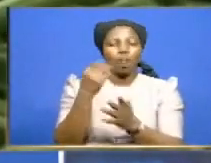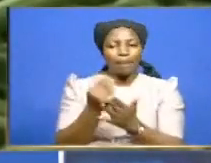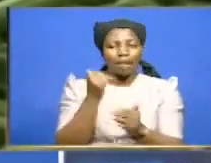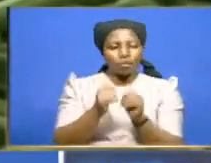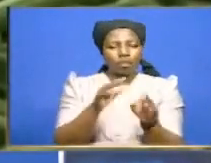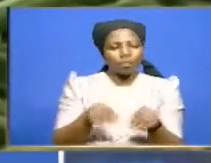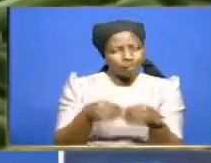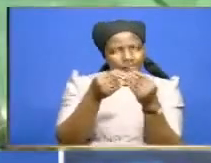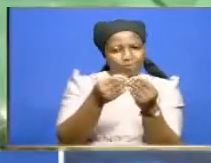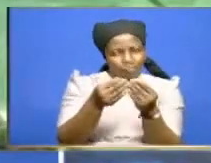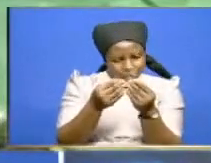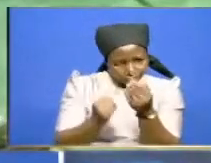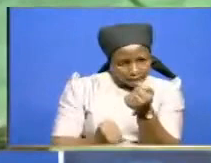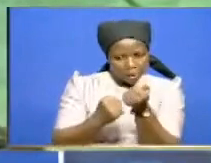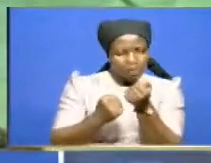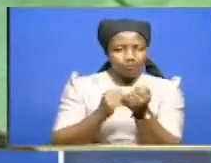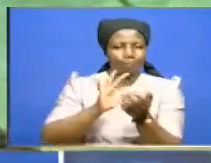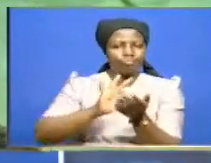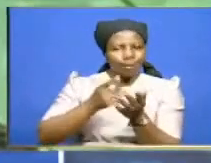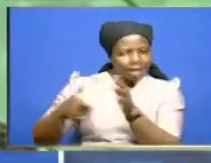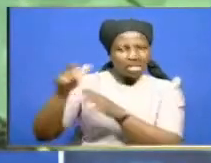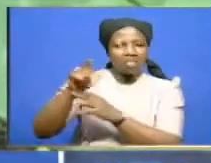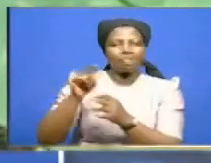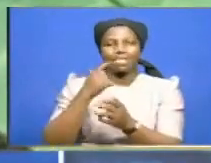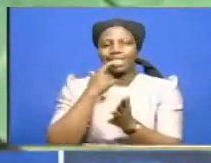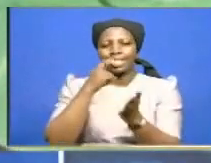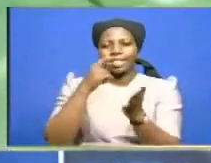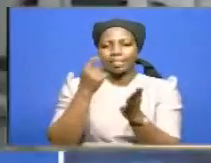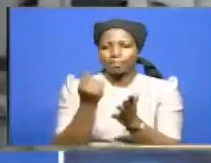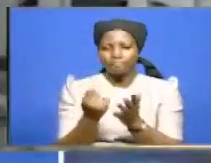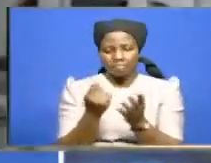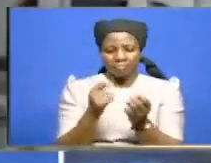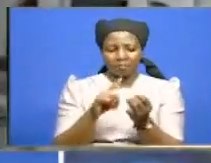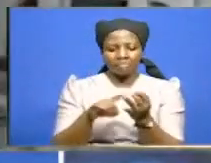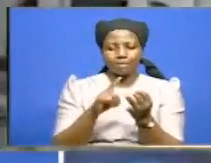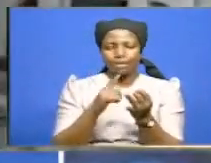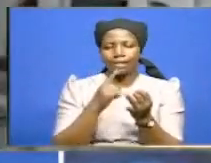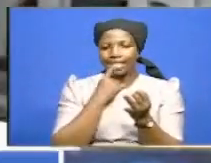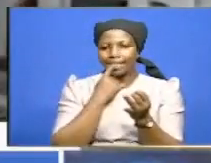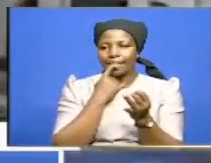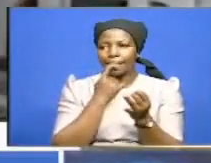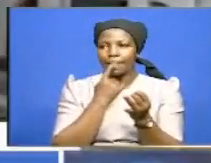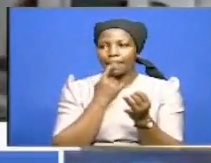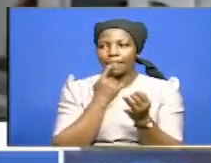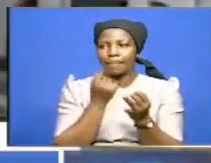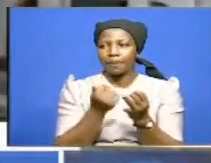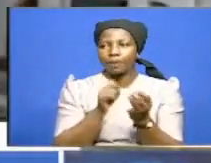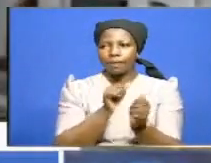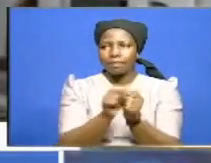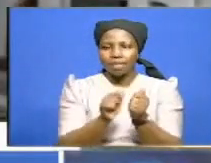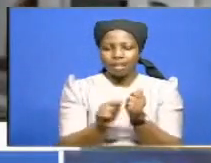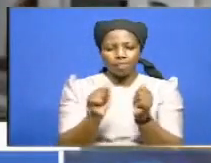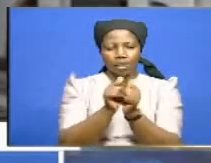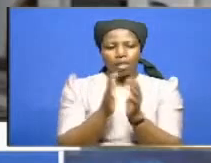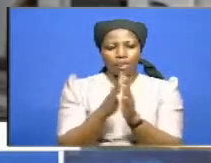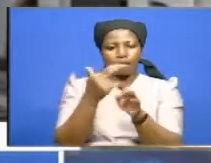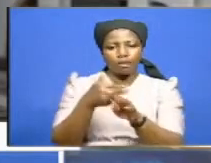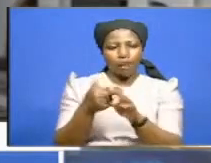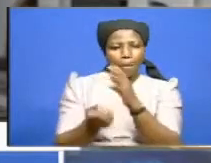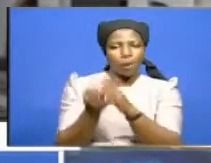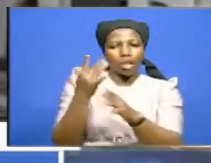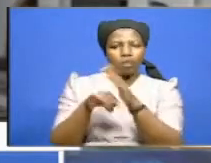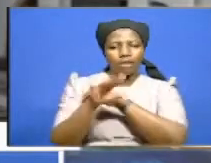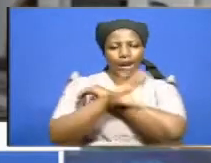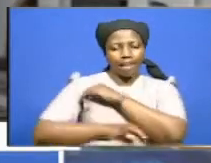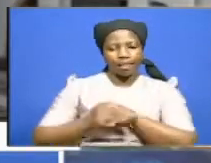into increasing maize, beans and potato production in the country. Has been looking to make sure we can ensure that Kenyan farmers